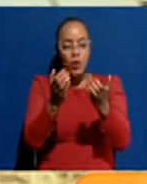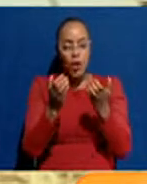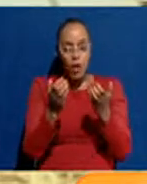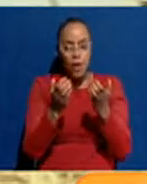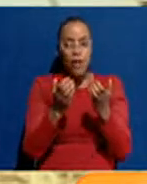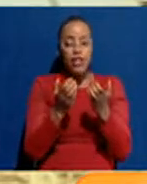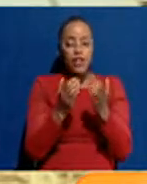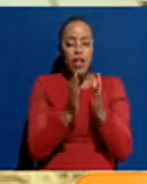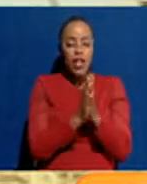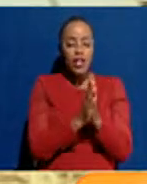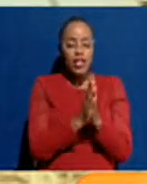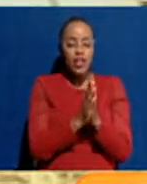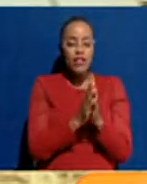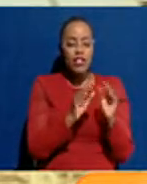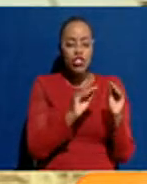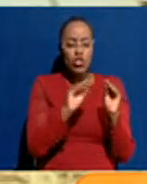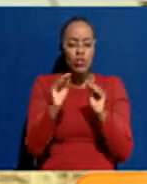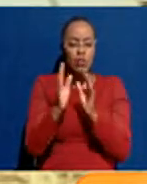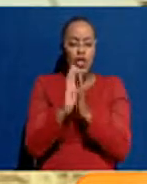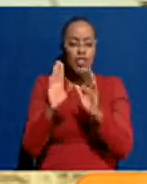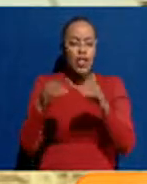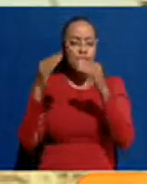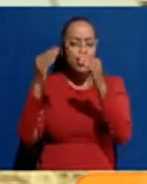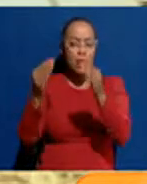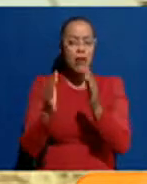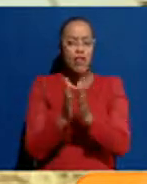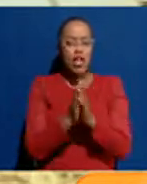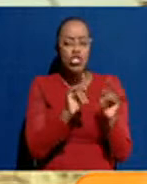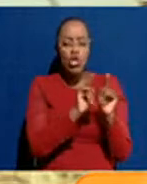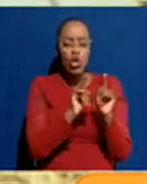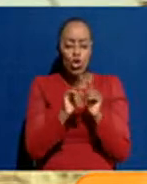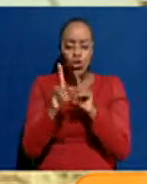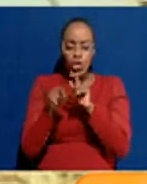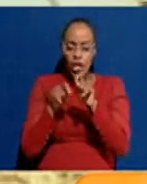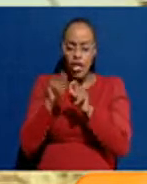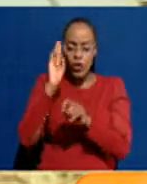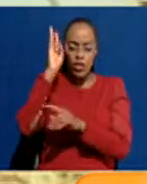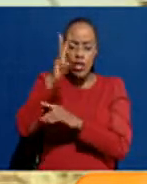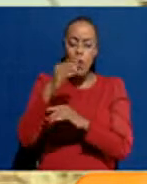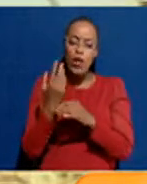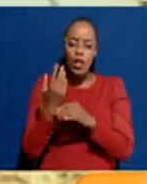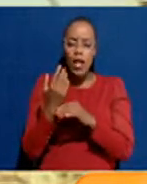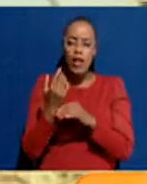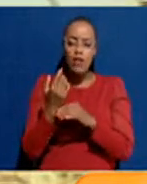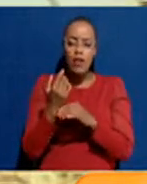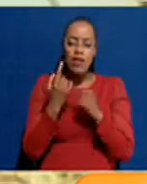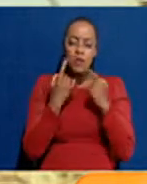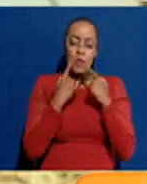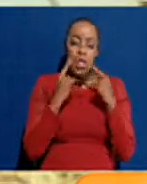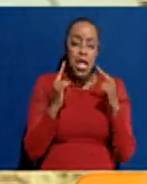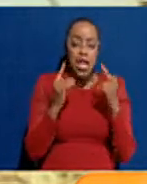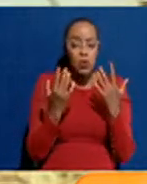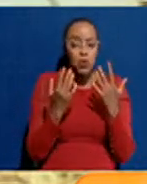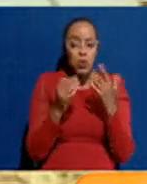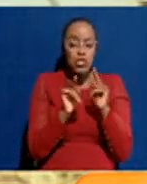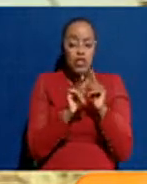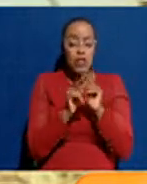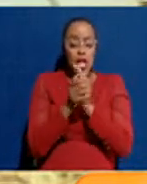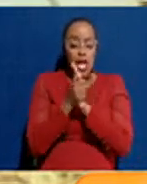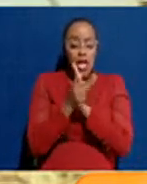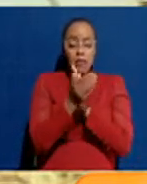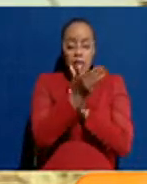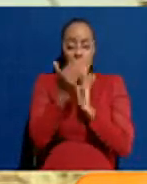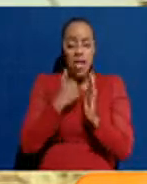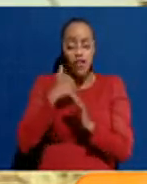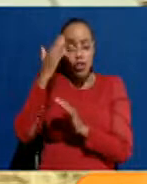the transmission, and then the distribution. The regulator is going to review of course, they have the expertise to